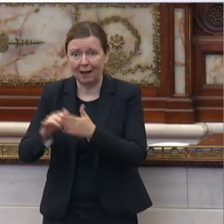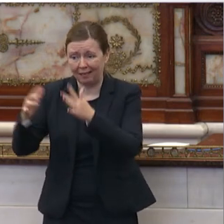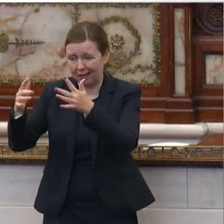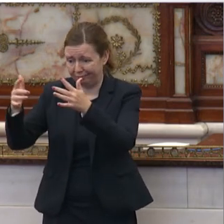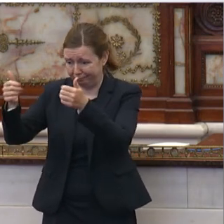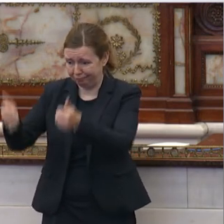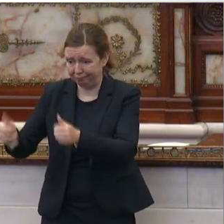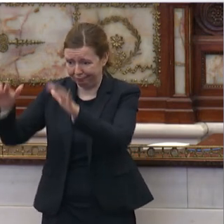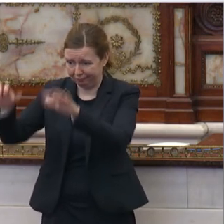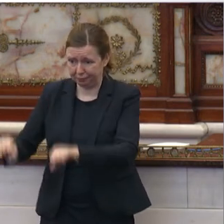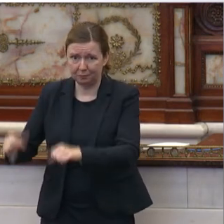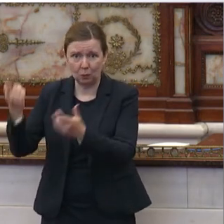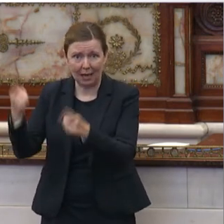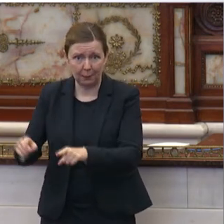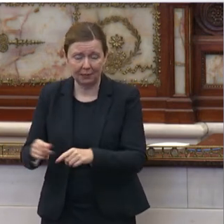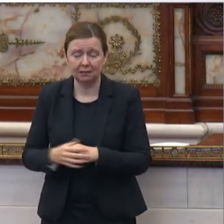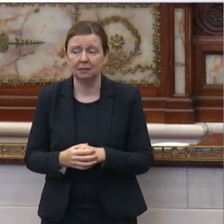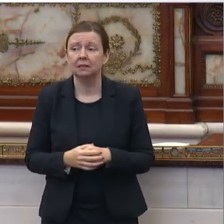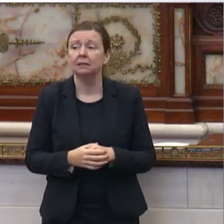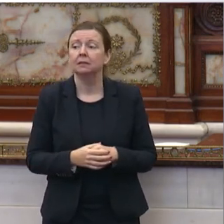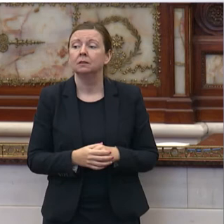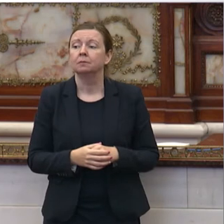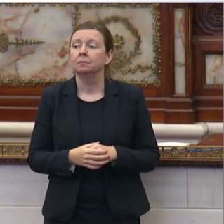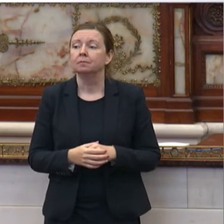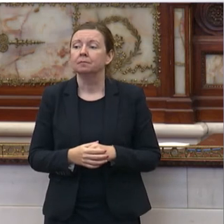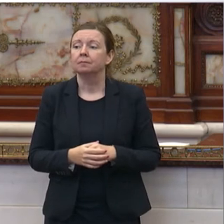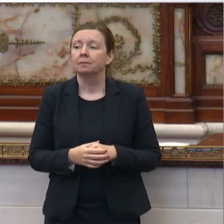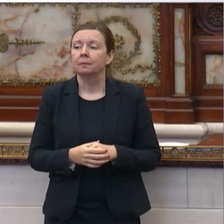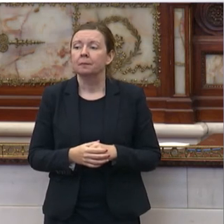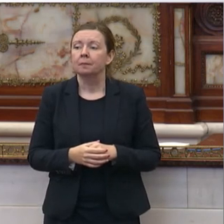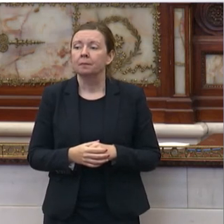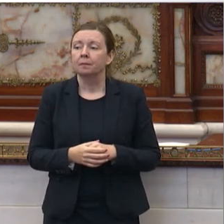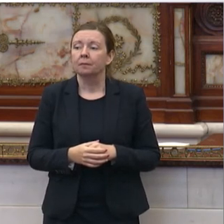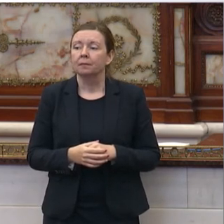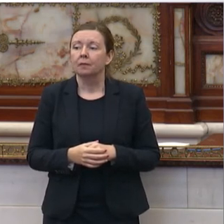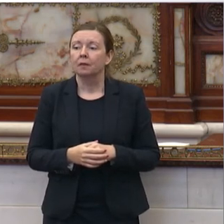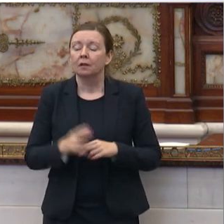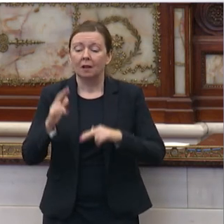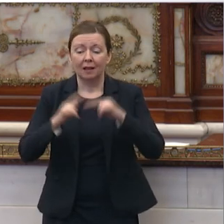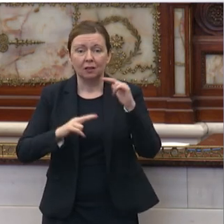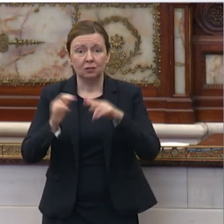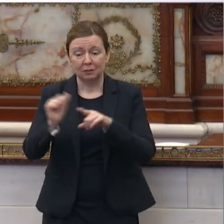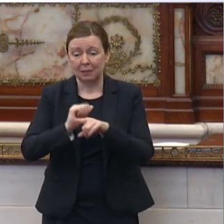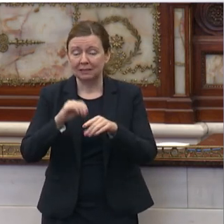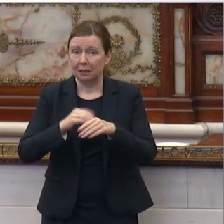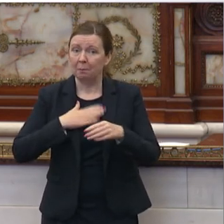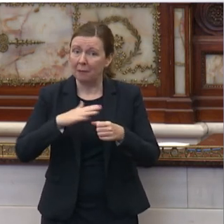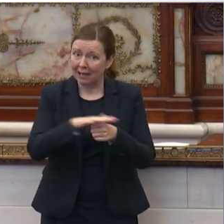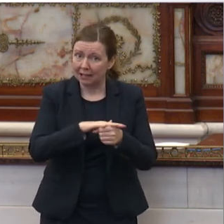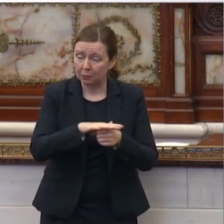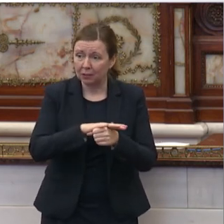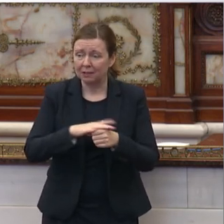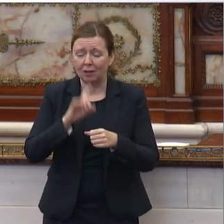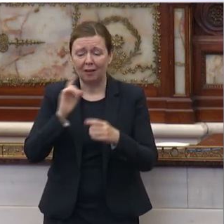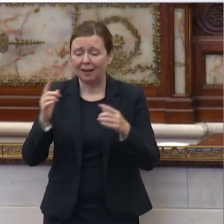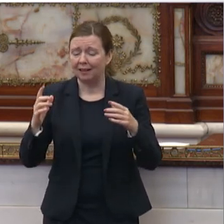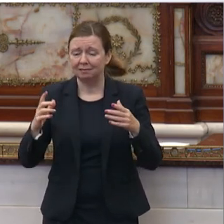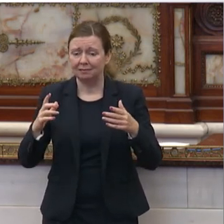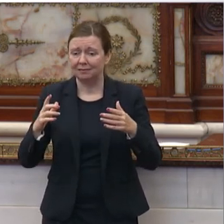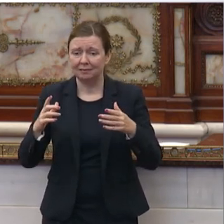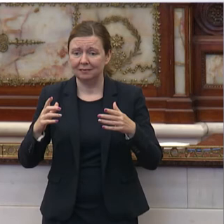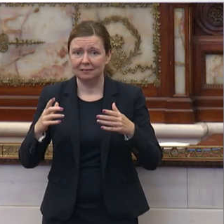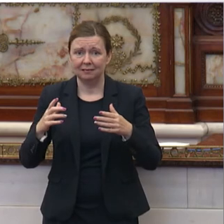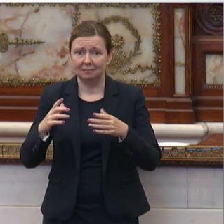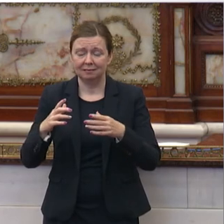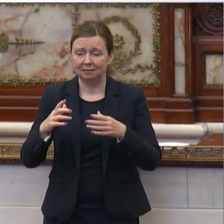what the cause of the collapse was. So the construction practices in my neighborhood and across the city are out of control. Neighbors know that it's a